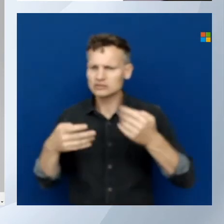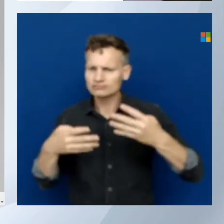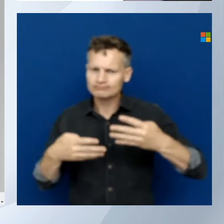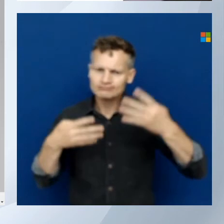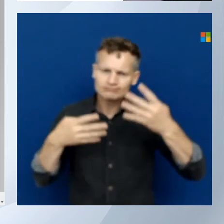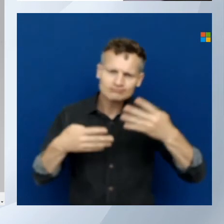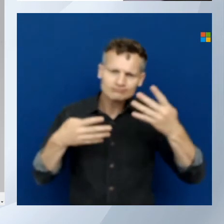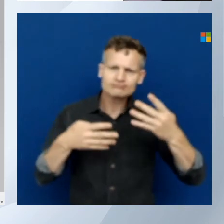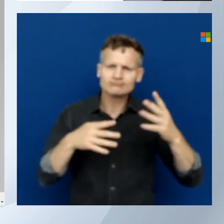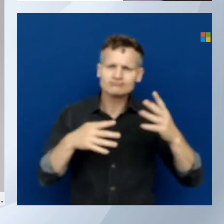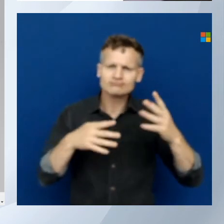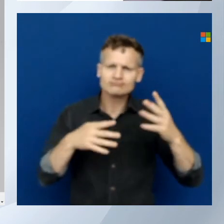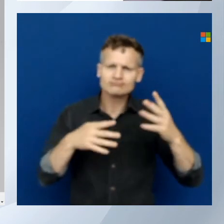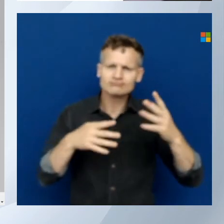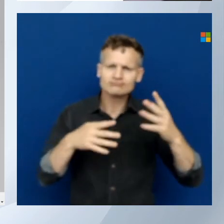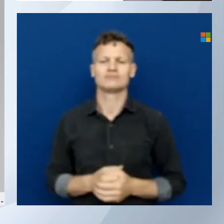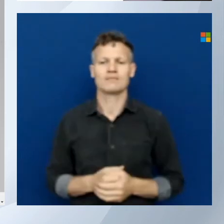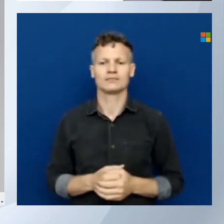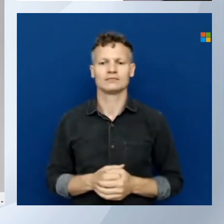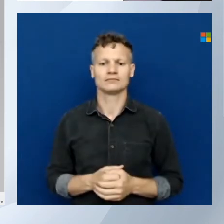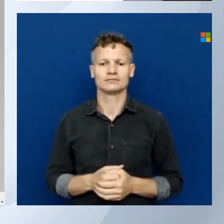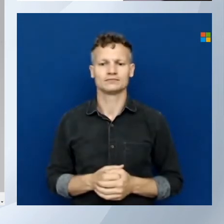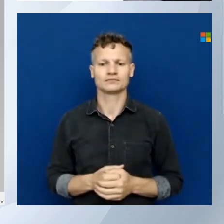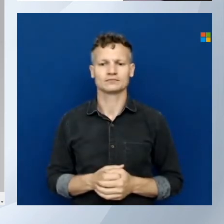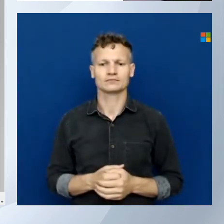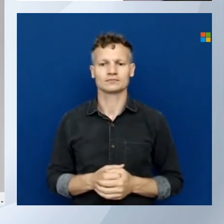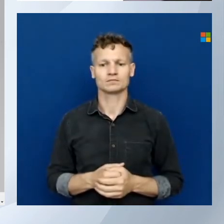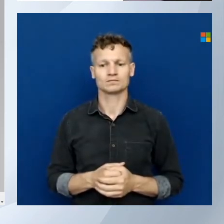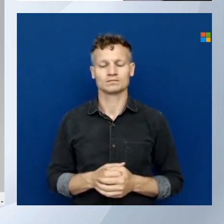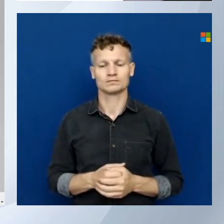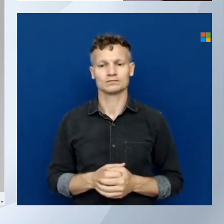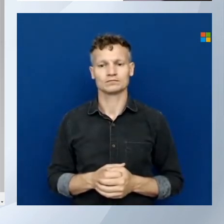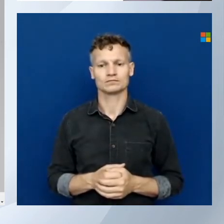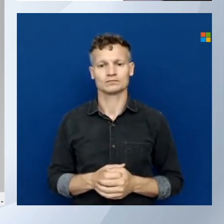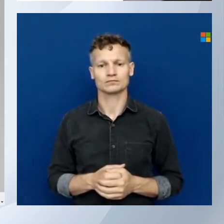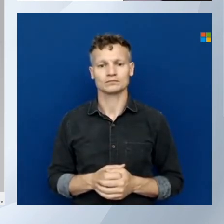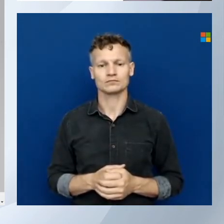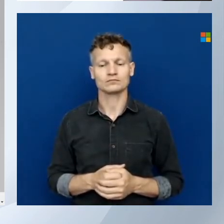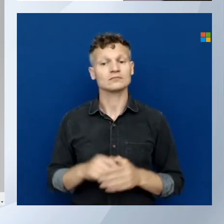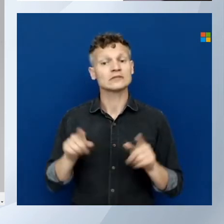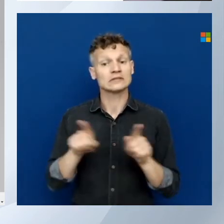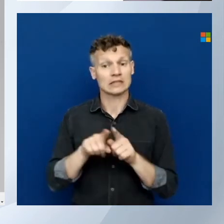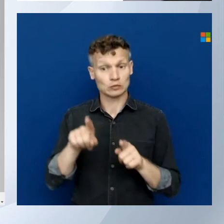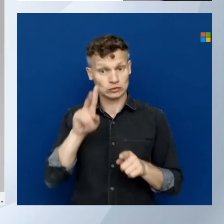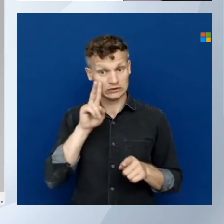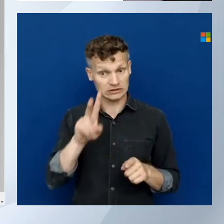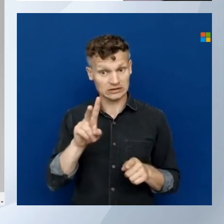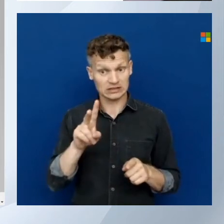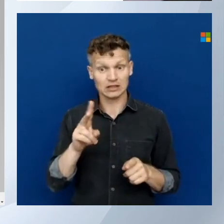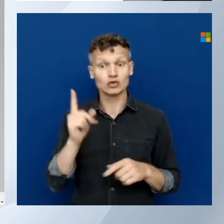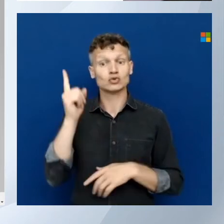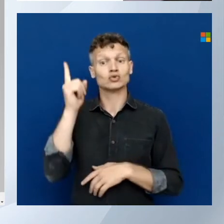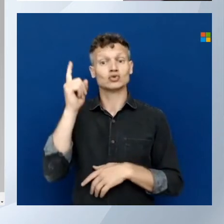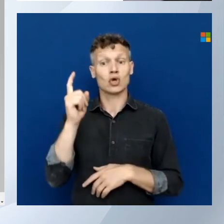And as you can see, it's already at that stage where it's started the ARM template deployment.